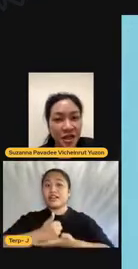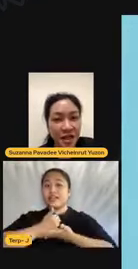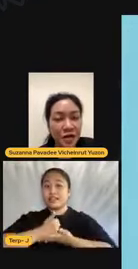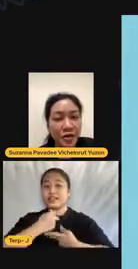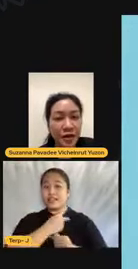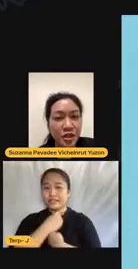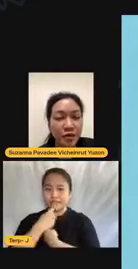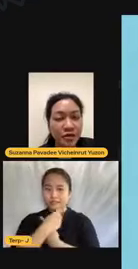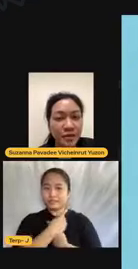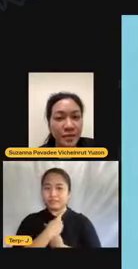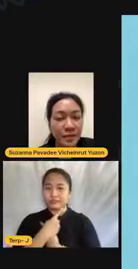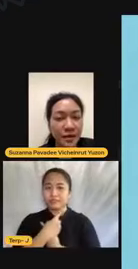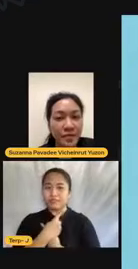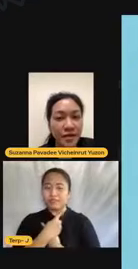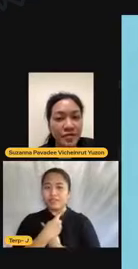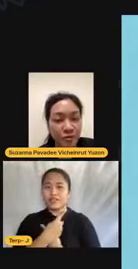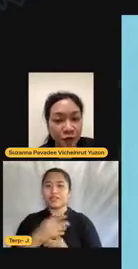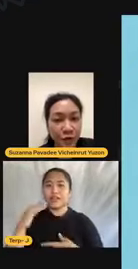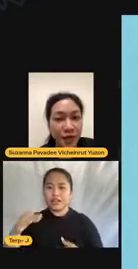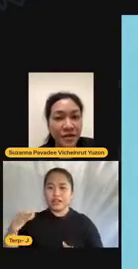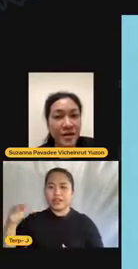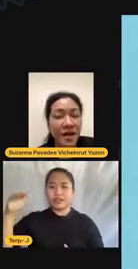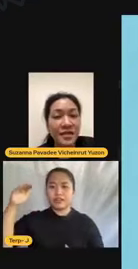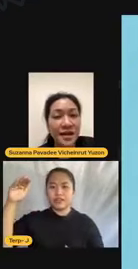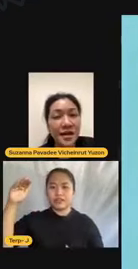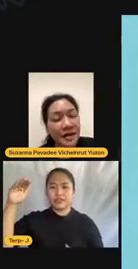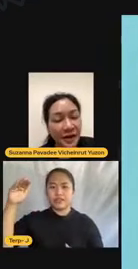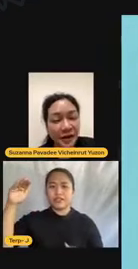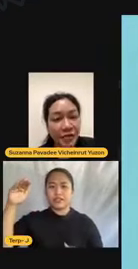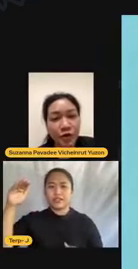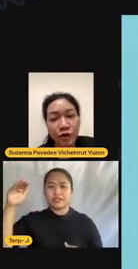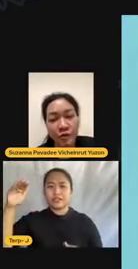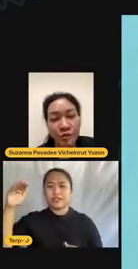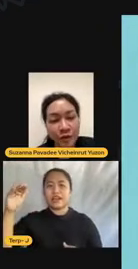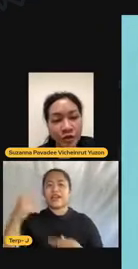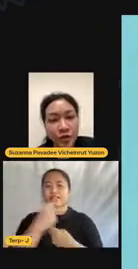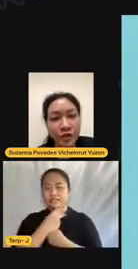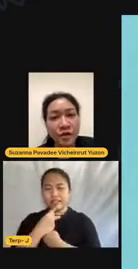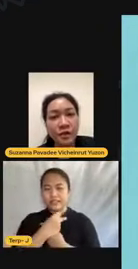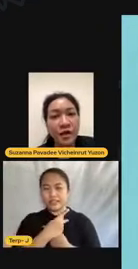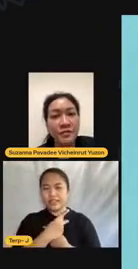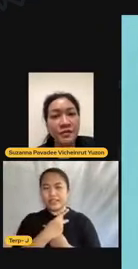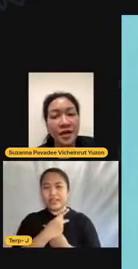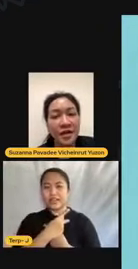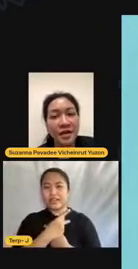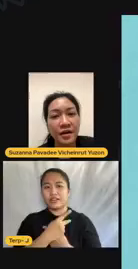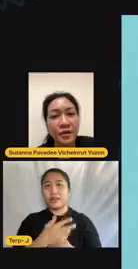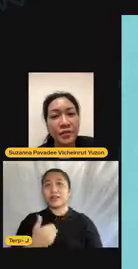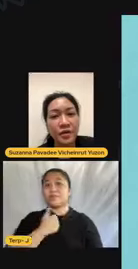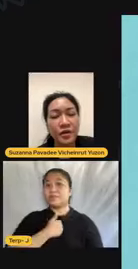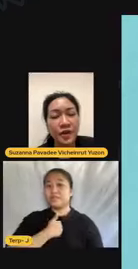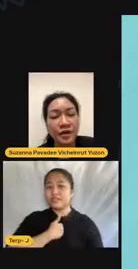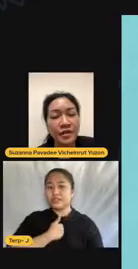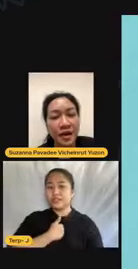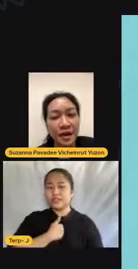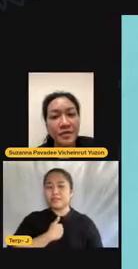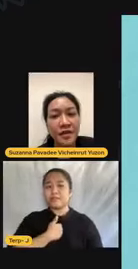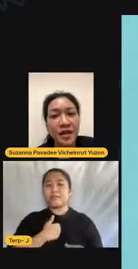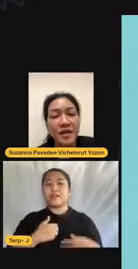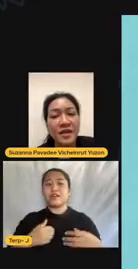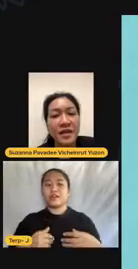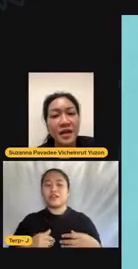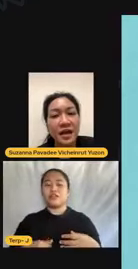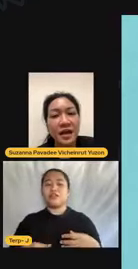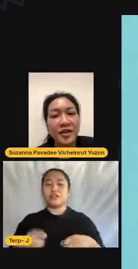everything that she can do as she grows up and becomes, has puberty, is taking care of her own menstrual time, you know, during her